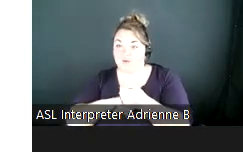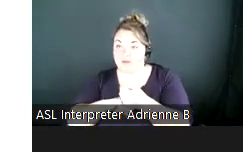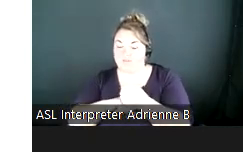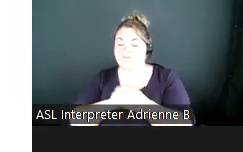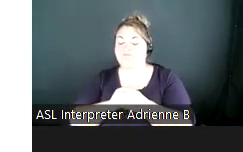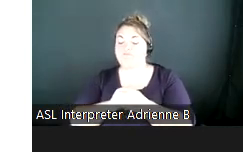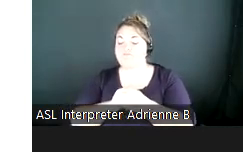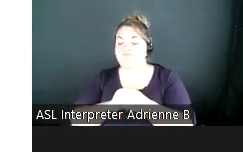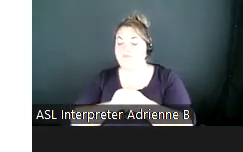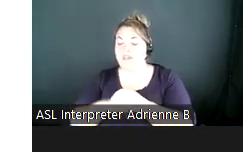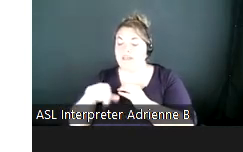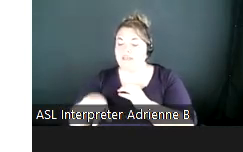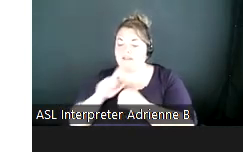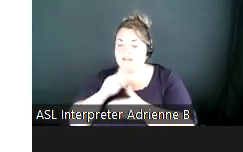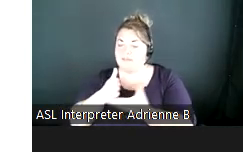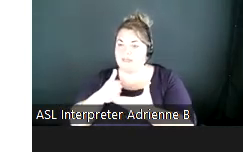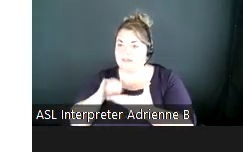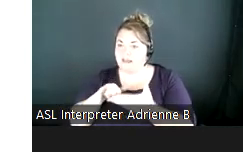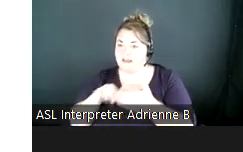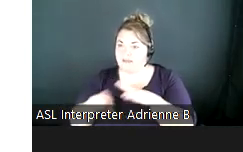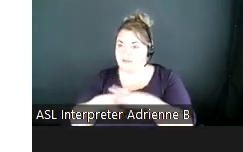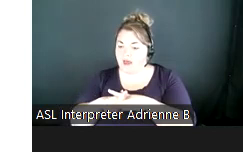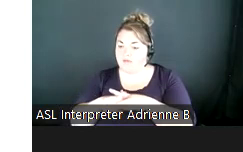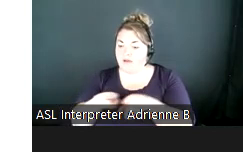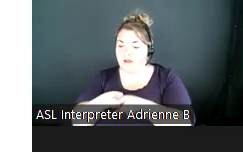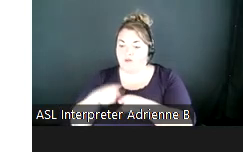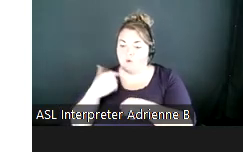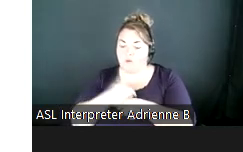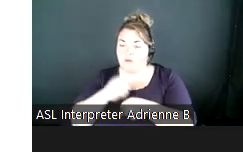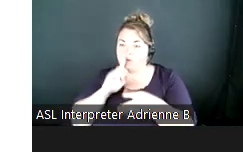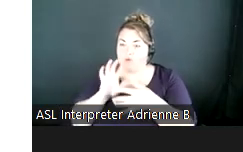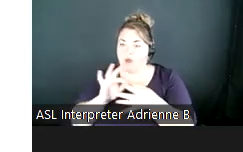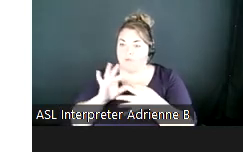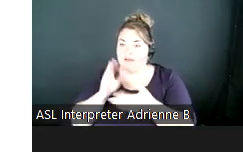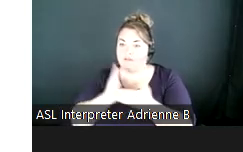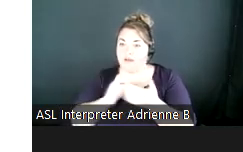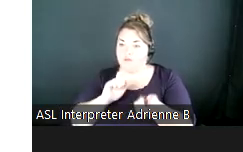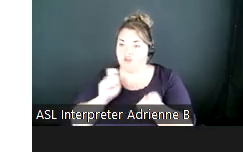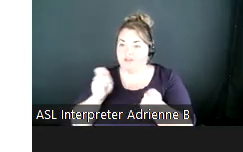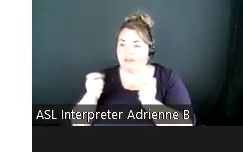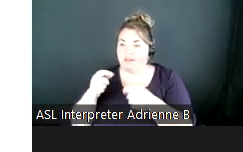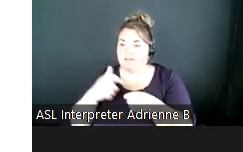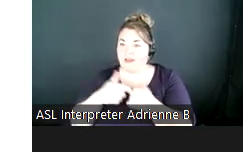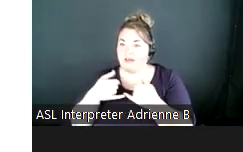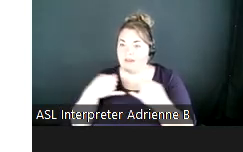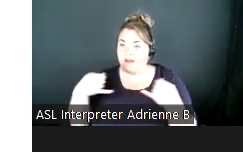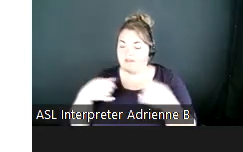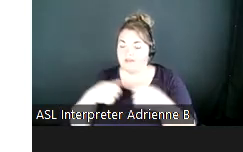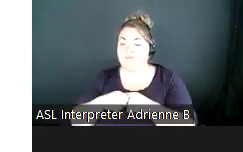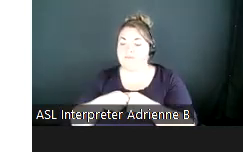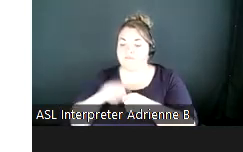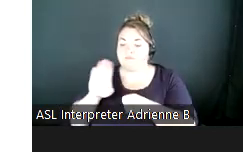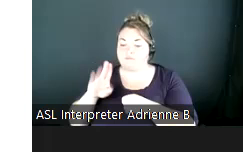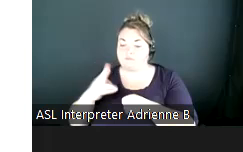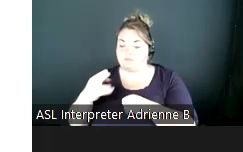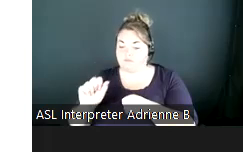was a piece that came about as we were talking about some shifting timelines. So the